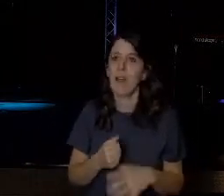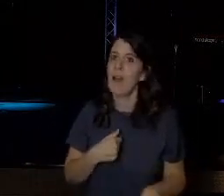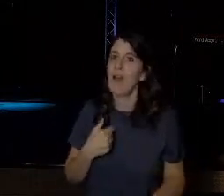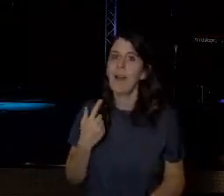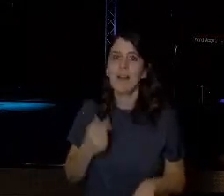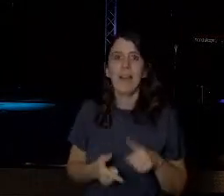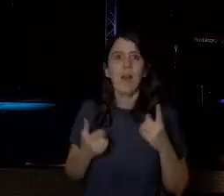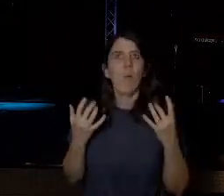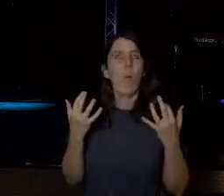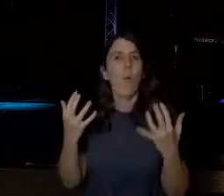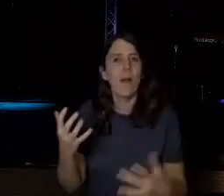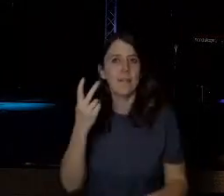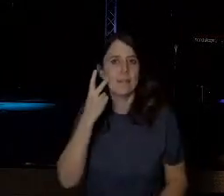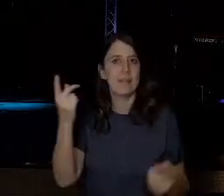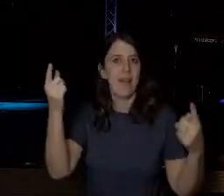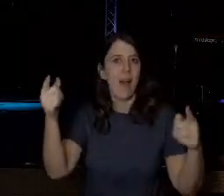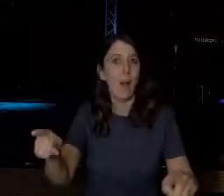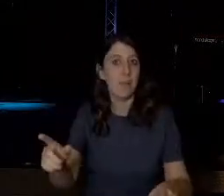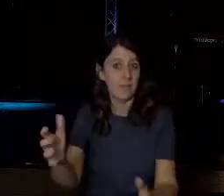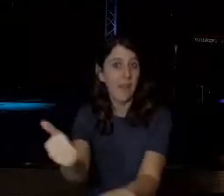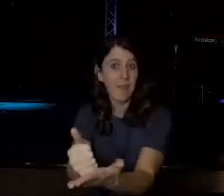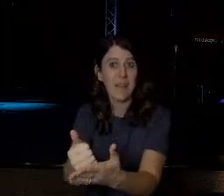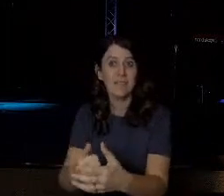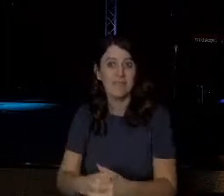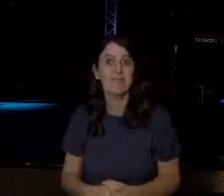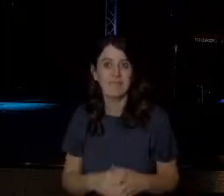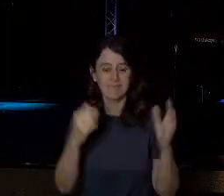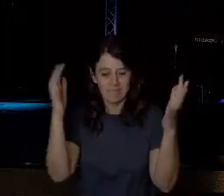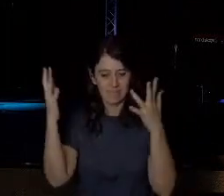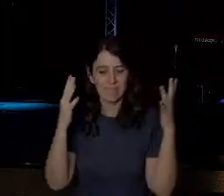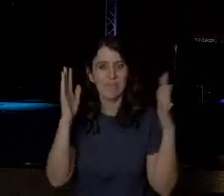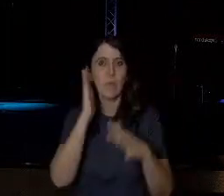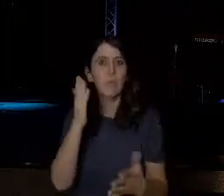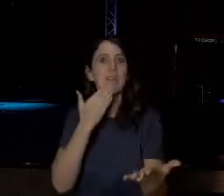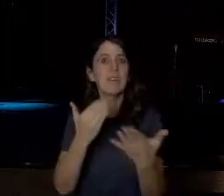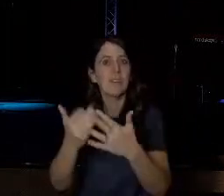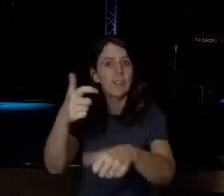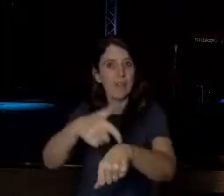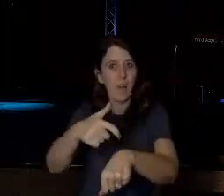wait to see how all of that shapes up. Amen? Amen. It's going to be a good time.